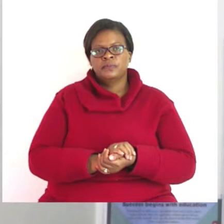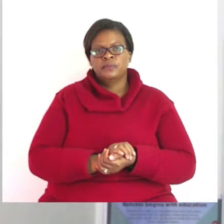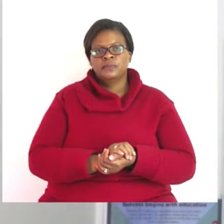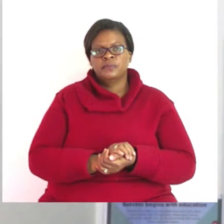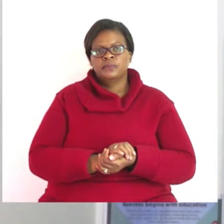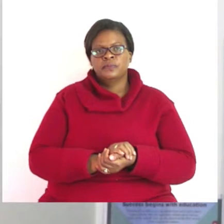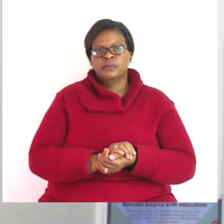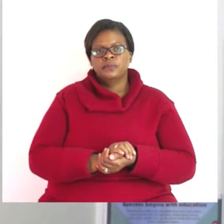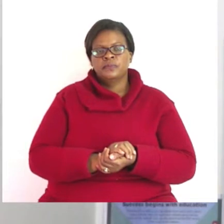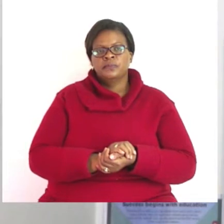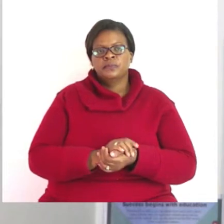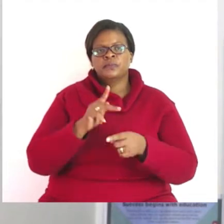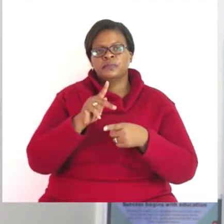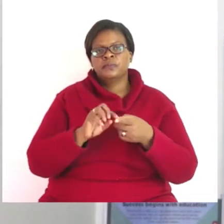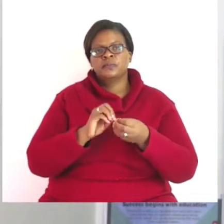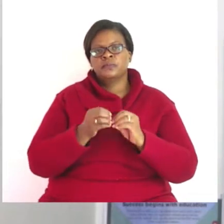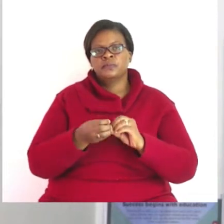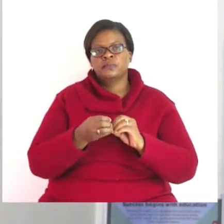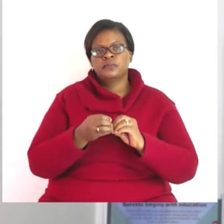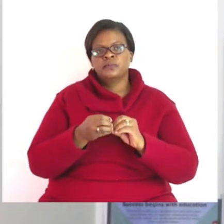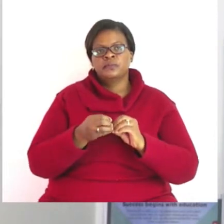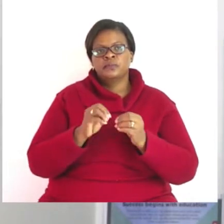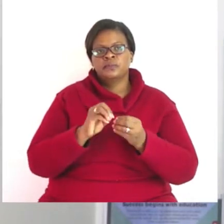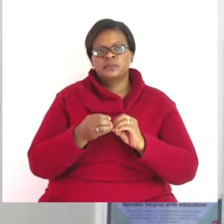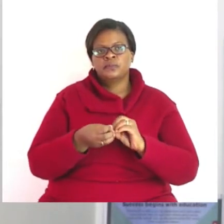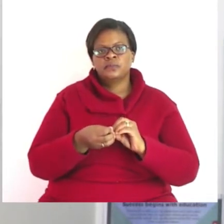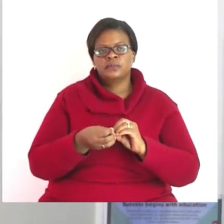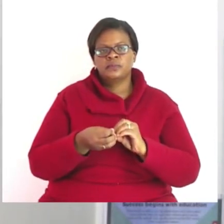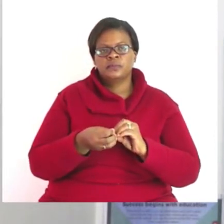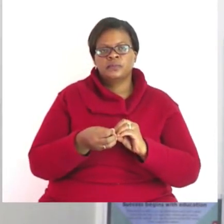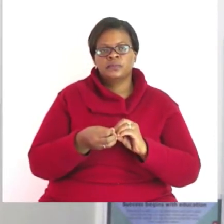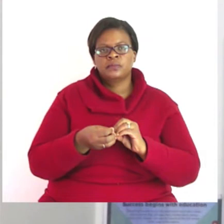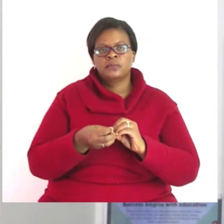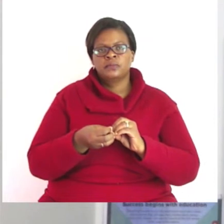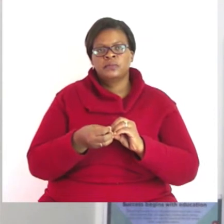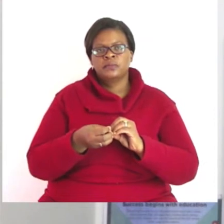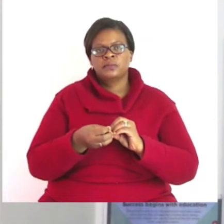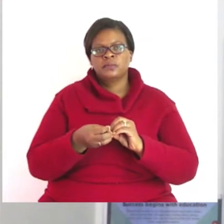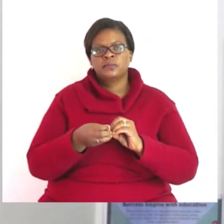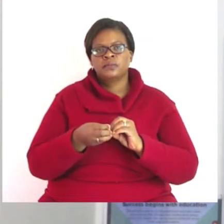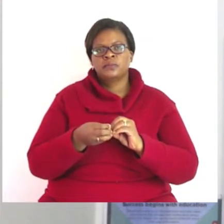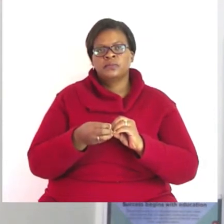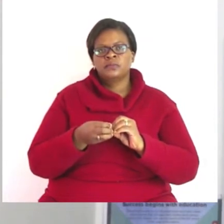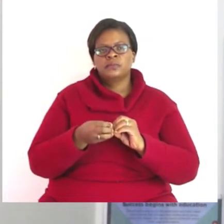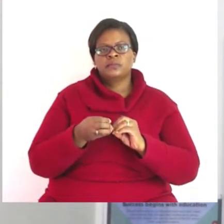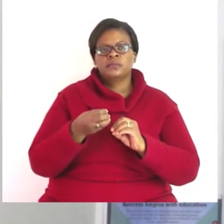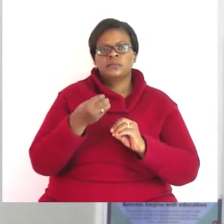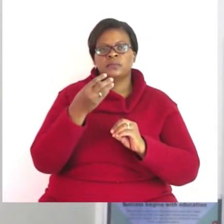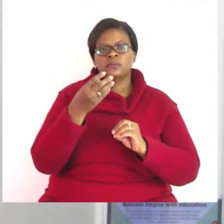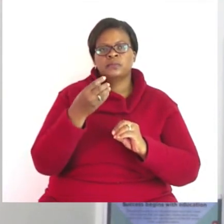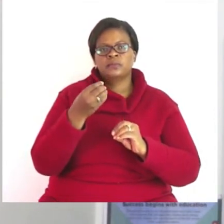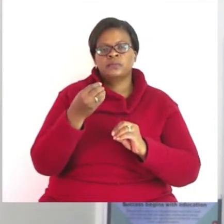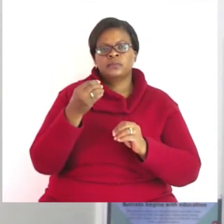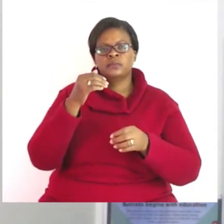A prime number is a number with only two factors. Let's look at the factors of 1. 1 is only having one factor,